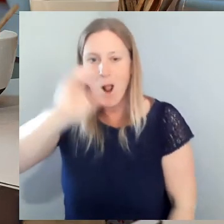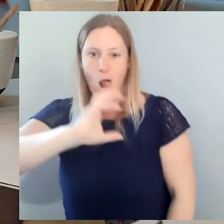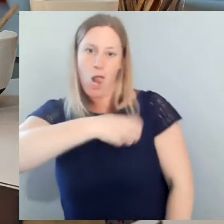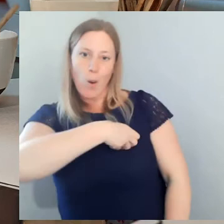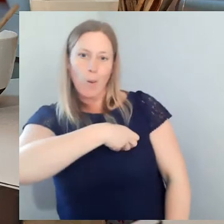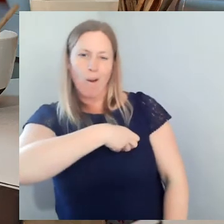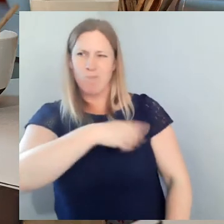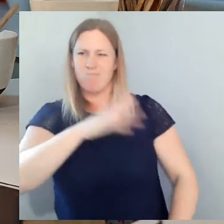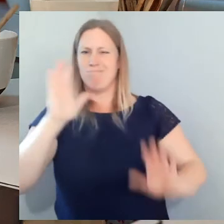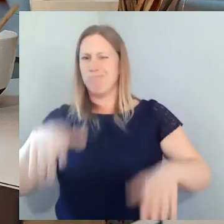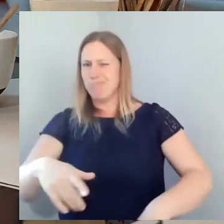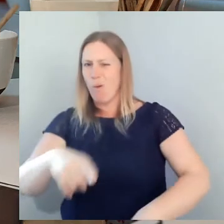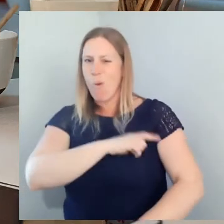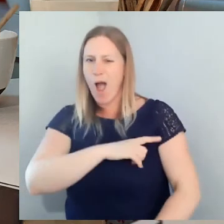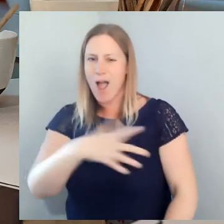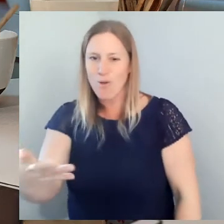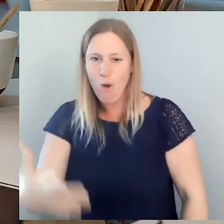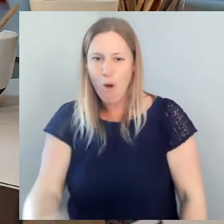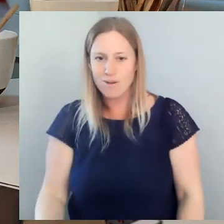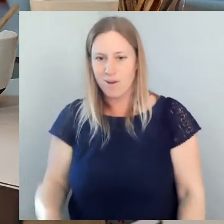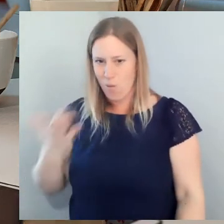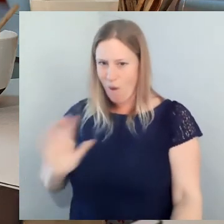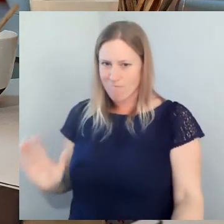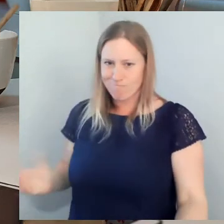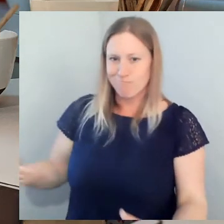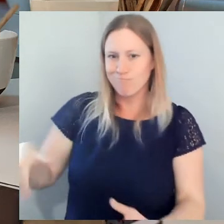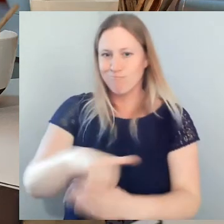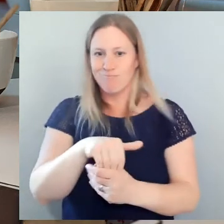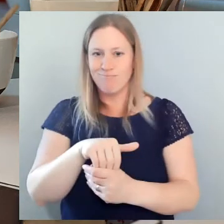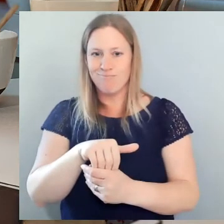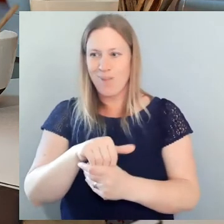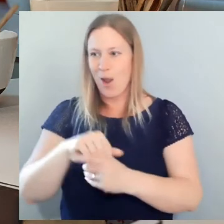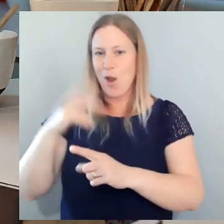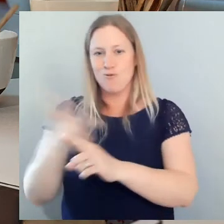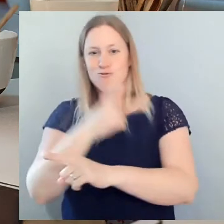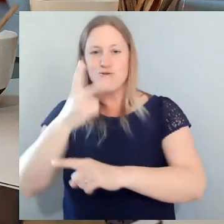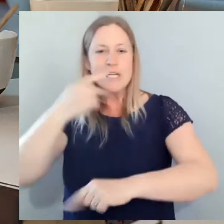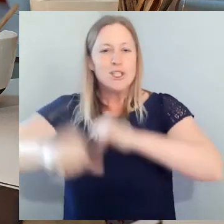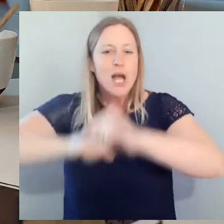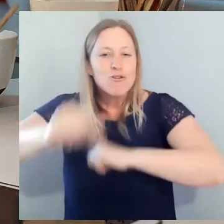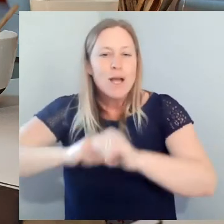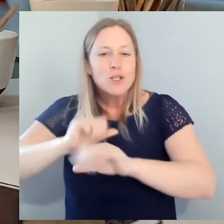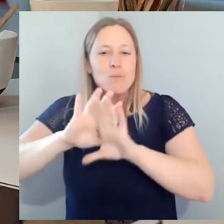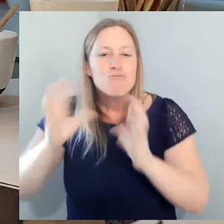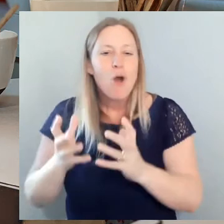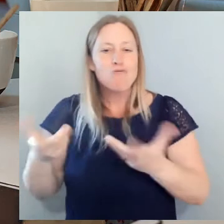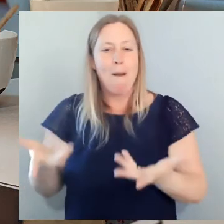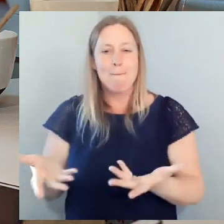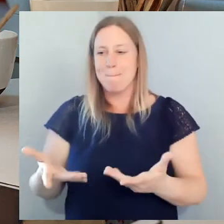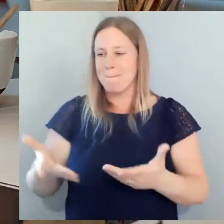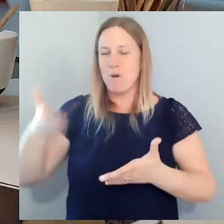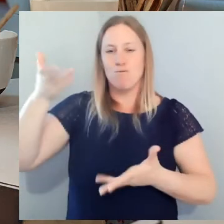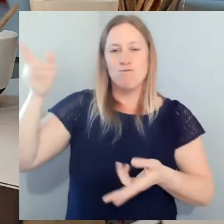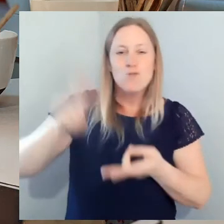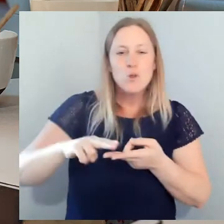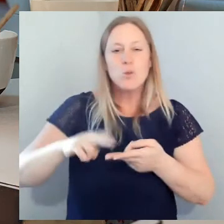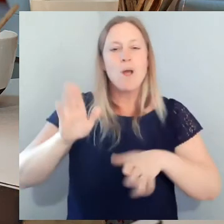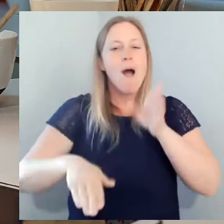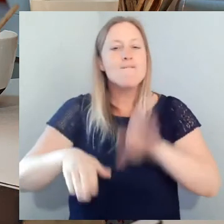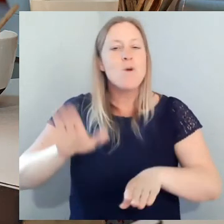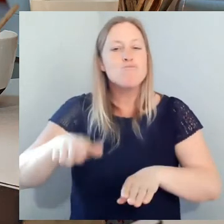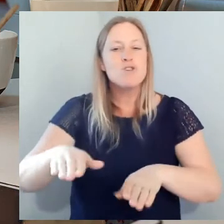and logo. Why not? Time to get with the programme. The regeneration